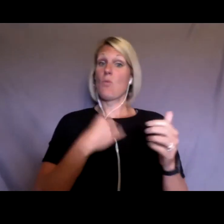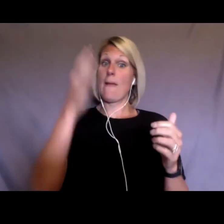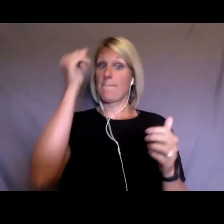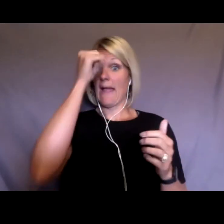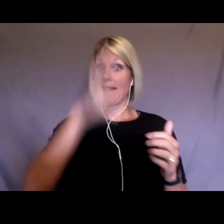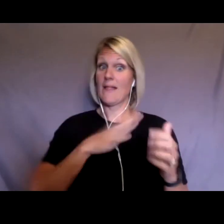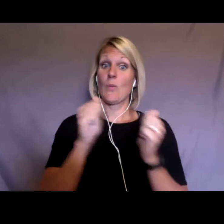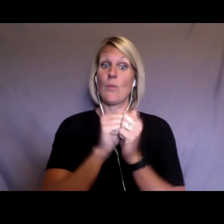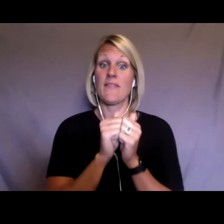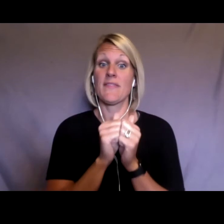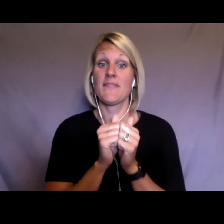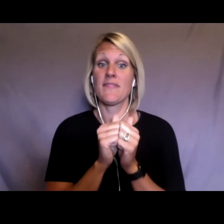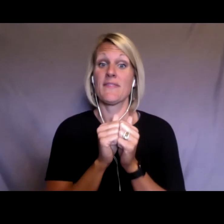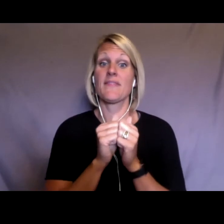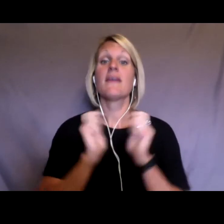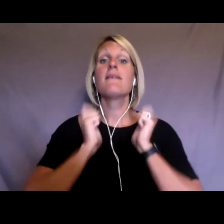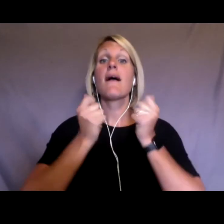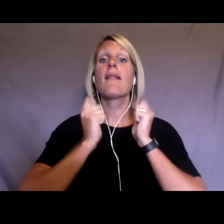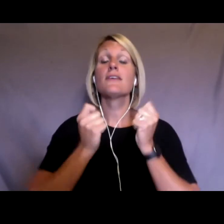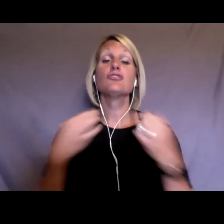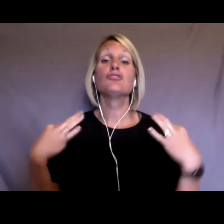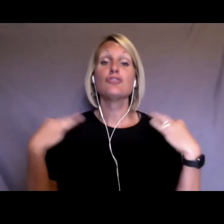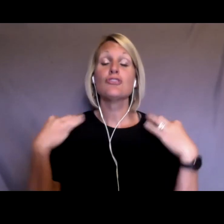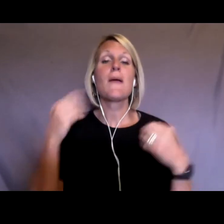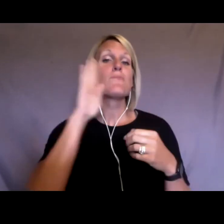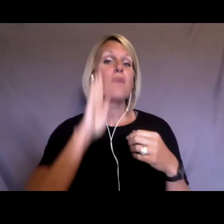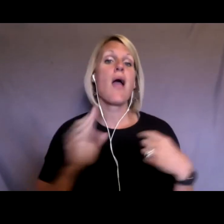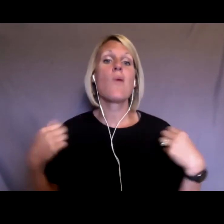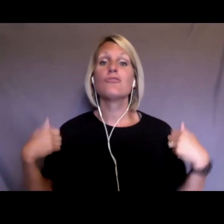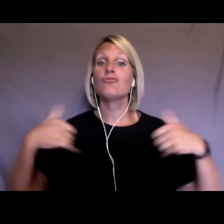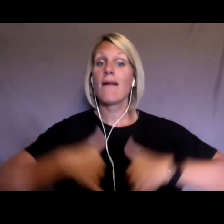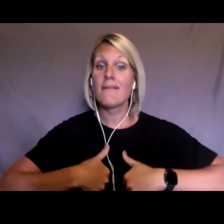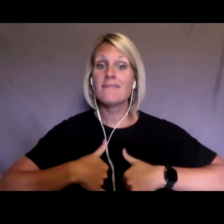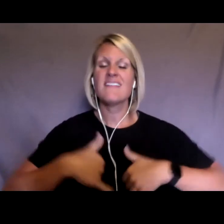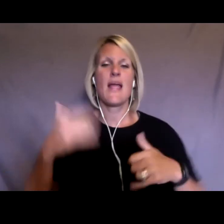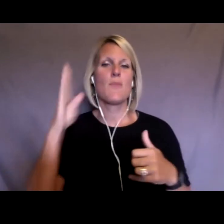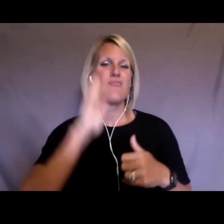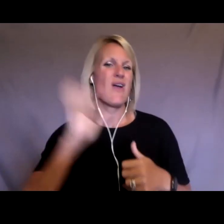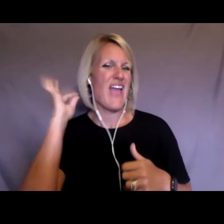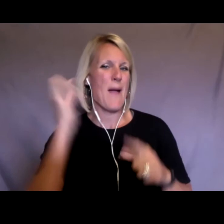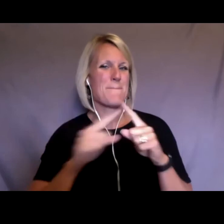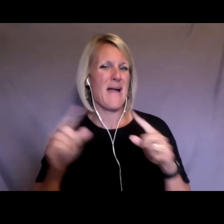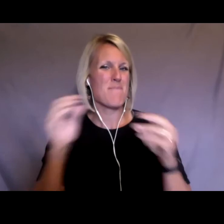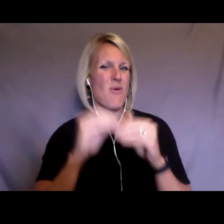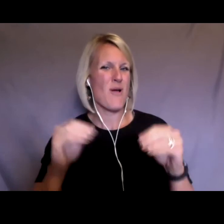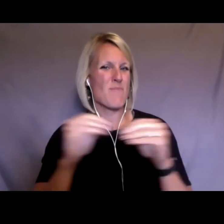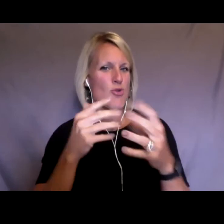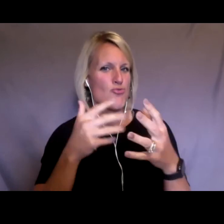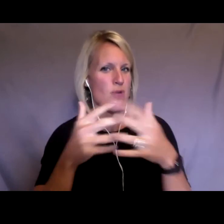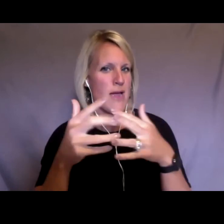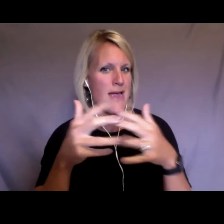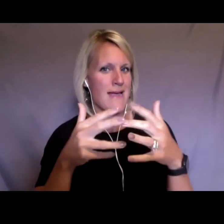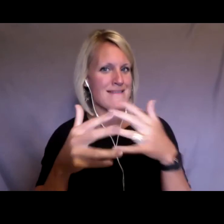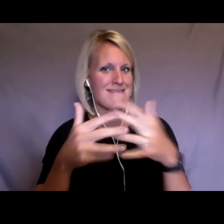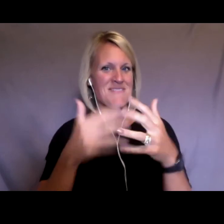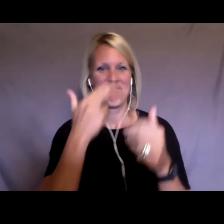shirt, a brown jacket, and brown hair that keeps on getting more and more gray. I have the honor of introducing today's